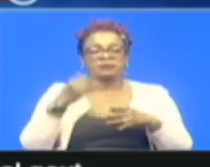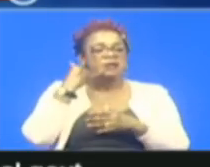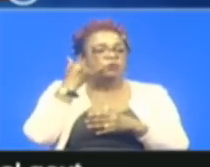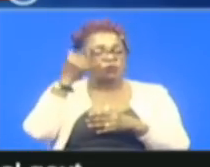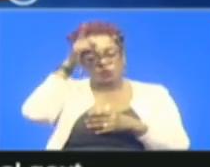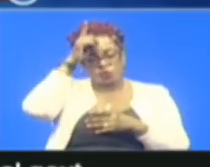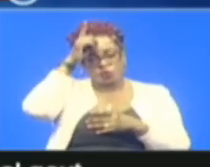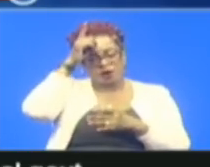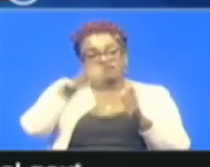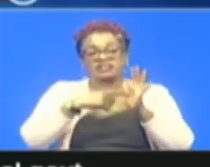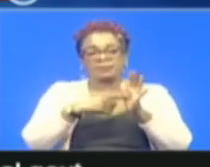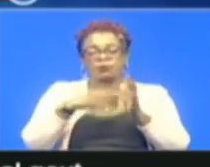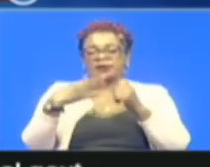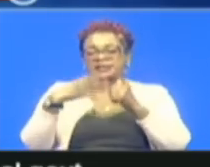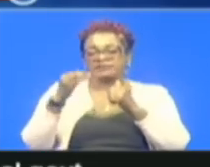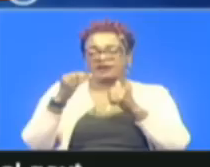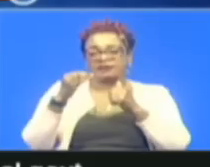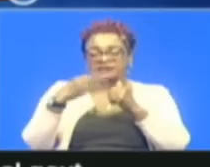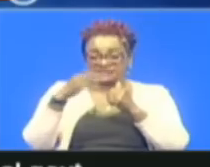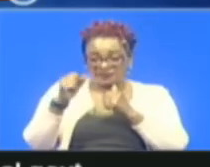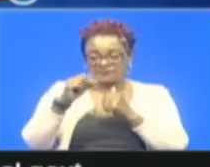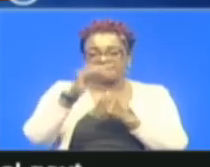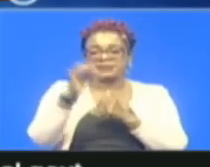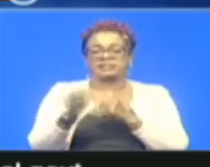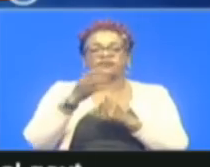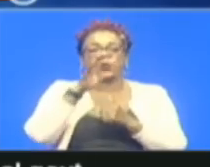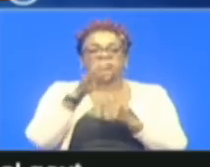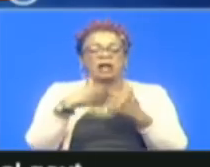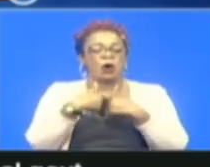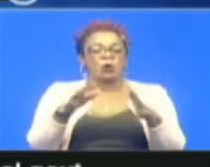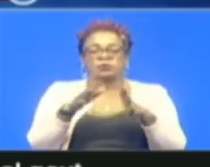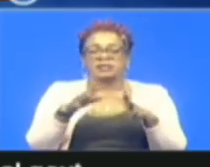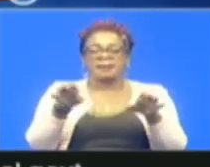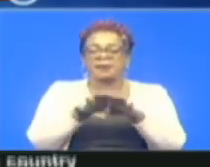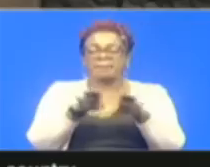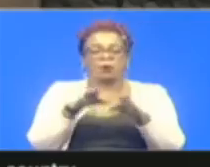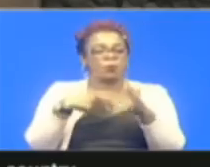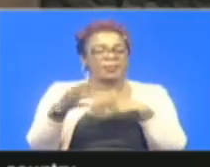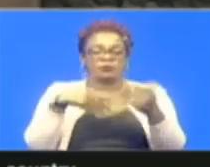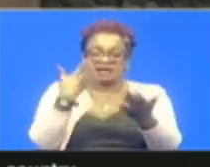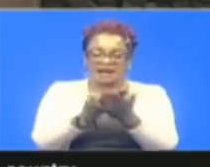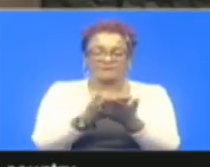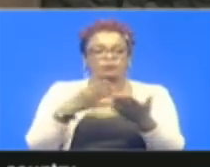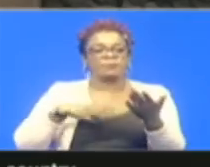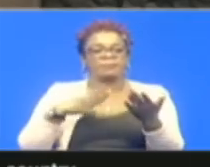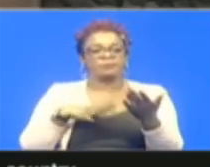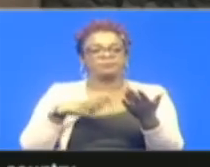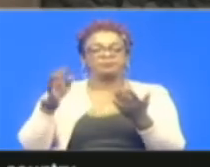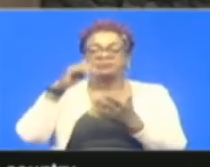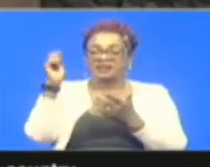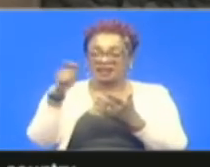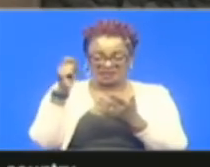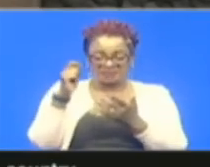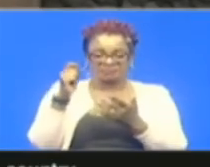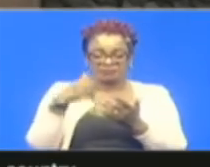for instance, 85% of the water is lost in the pipes without ever getting to the consumer. Kenya is actually a water scarce